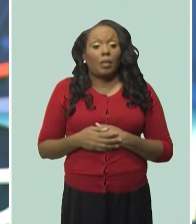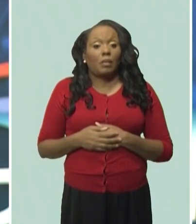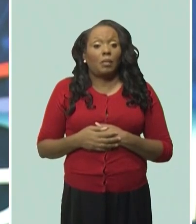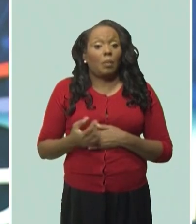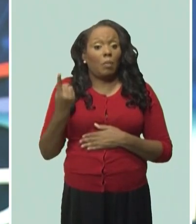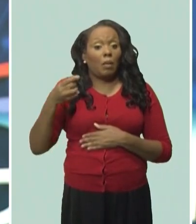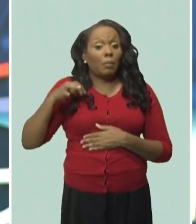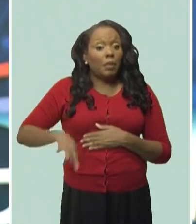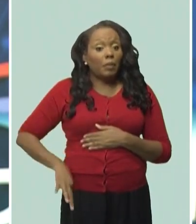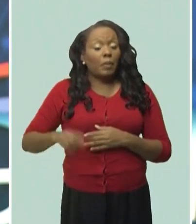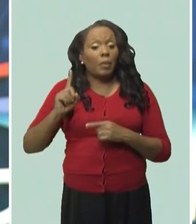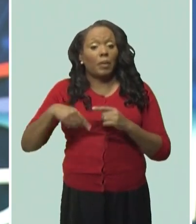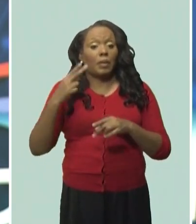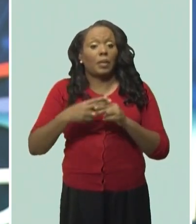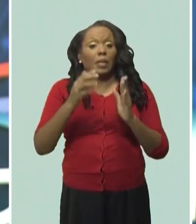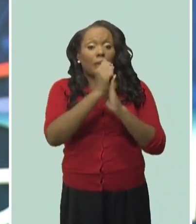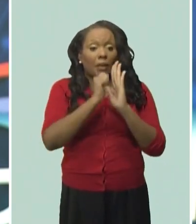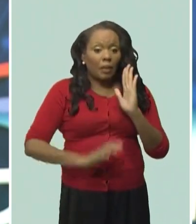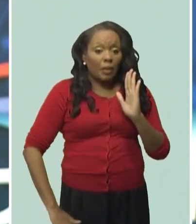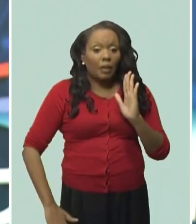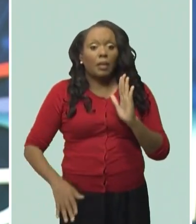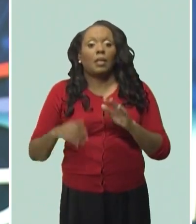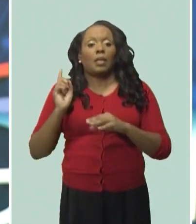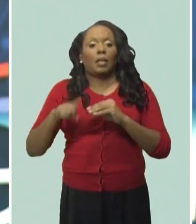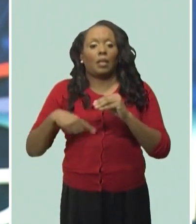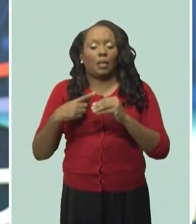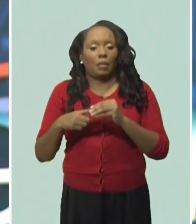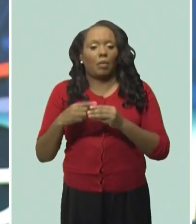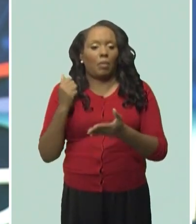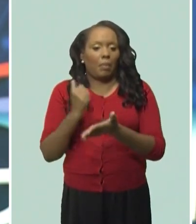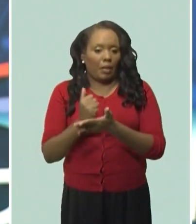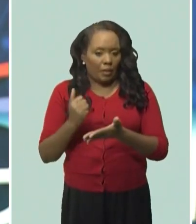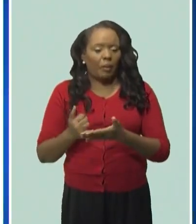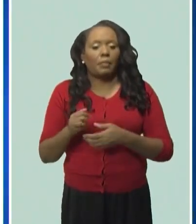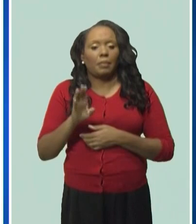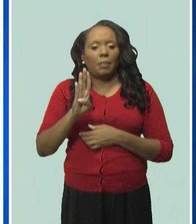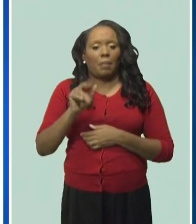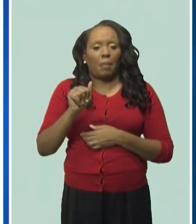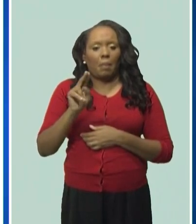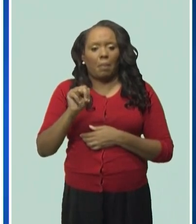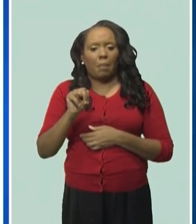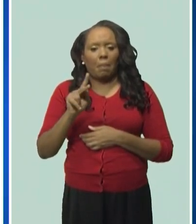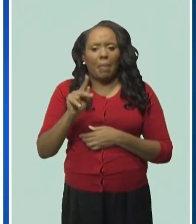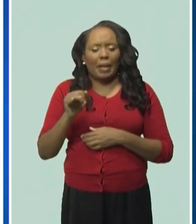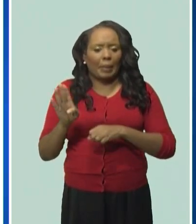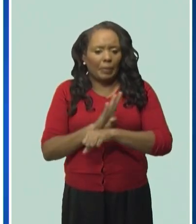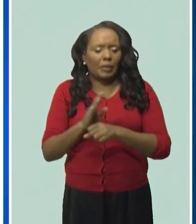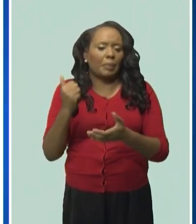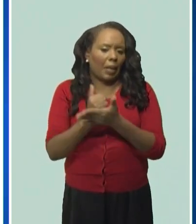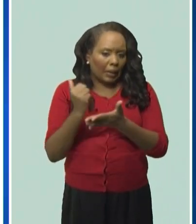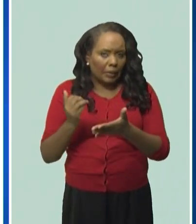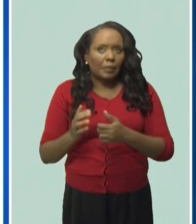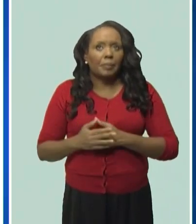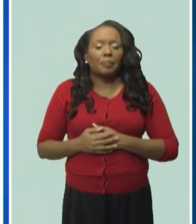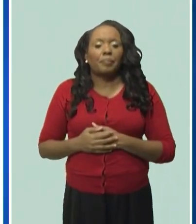removal from these lists redounds to correspondent banking. Because we've been on this list